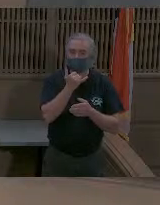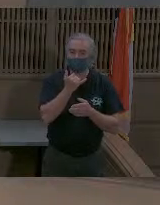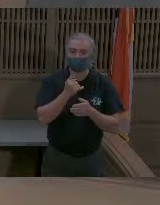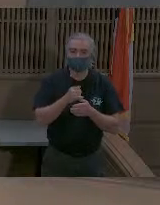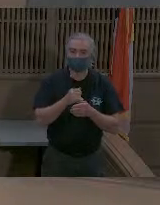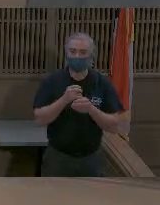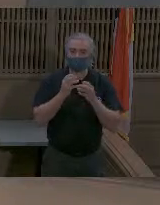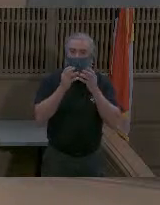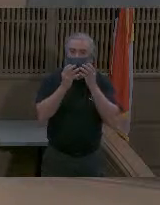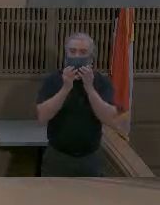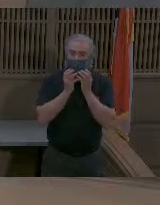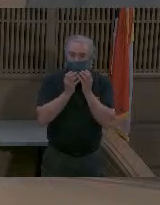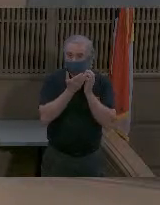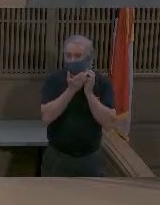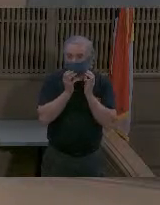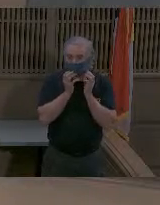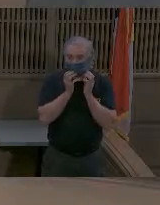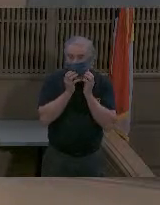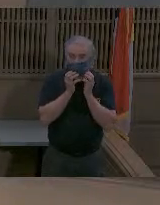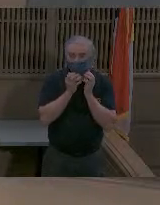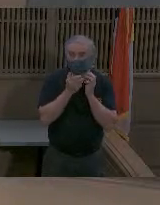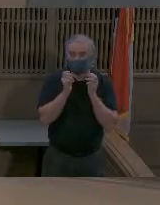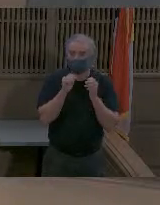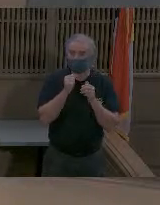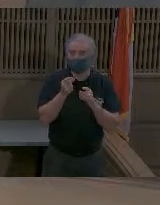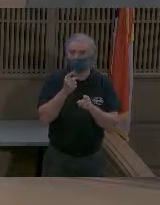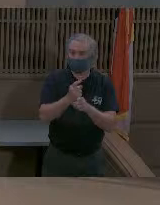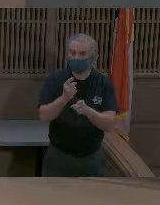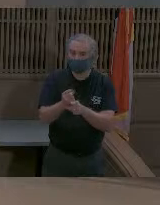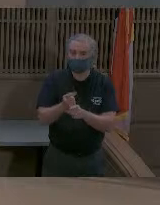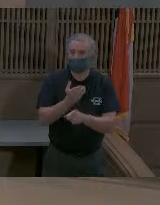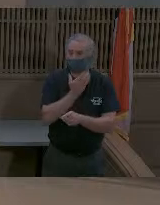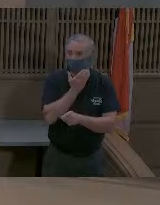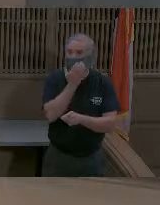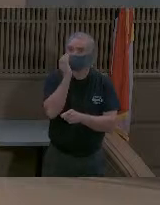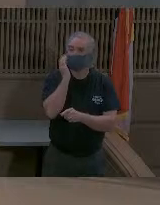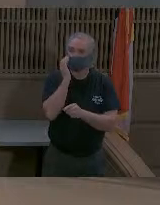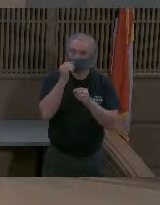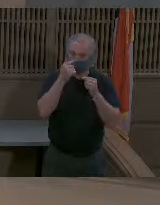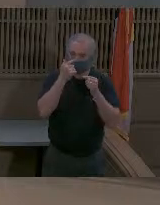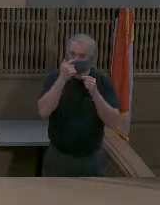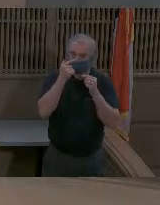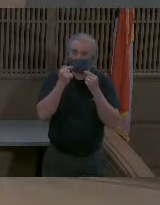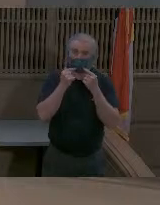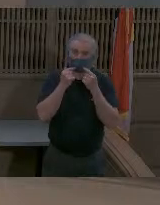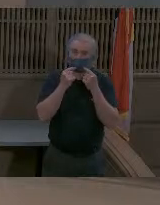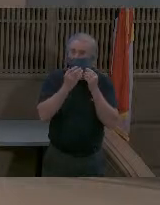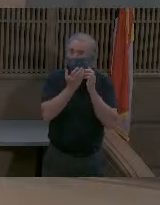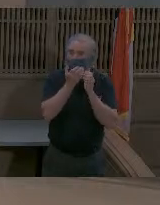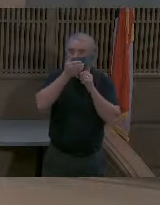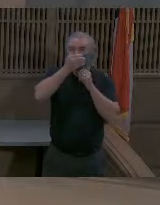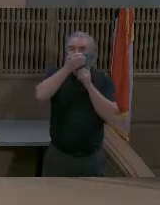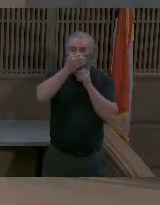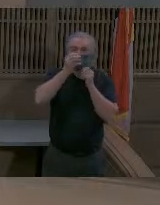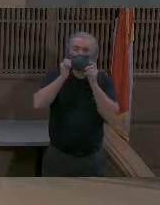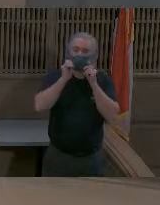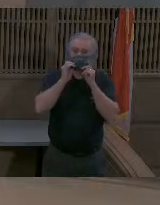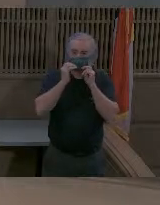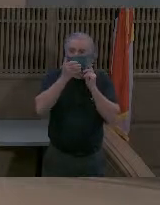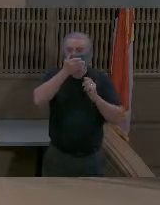exposed, you aren't doing any good, okay? Wear 2 masks, but wear them properly if you're so inclined. I